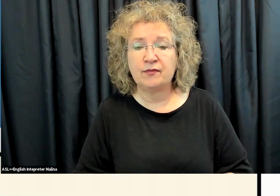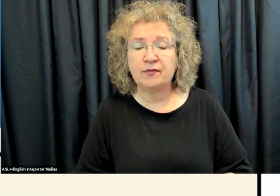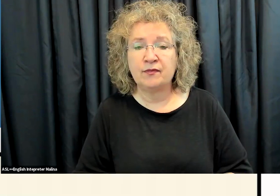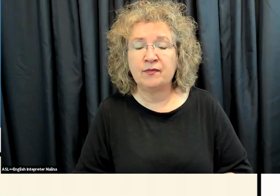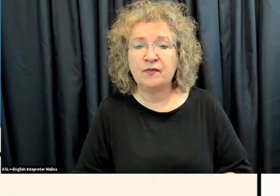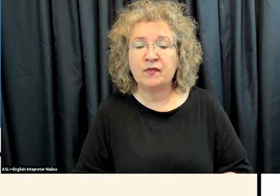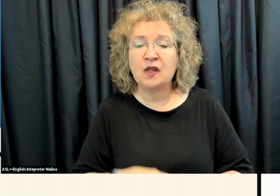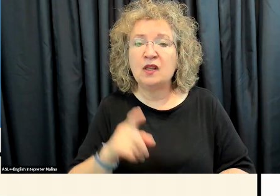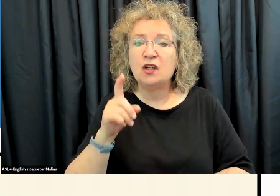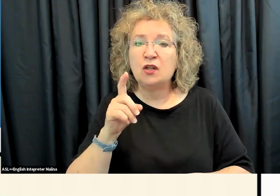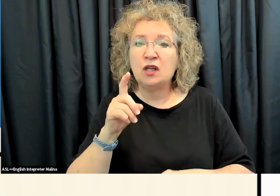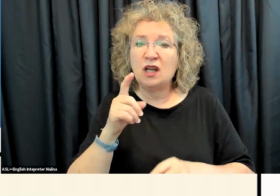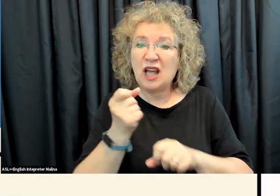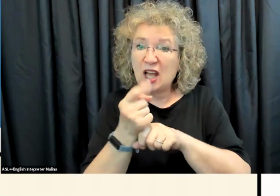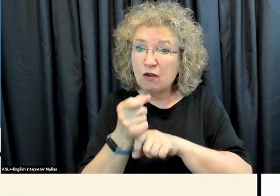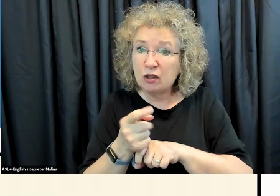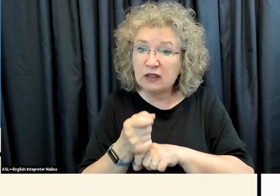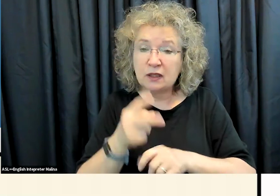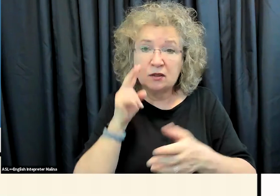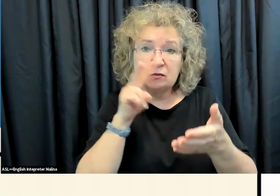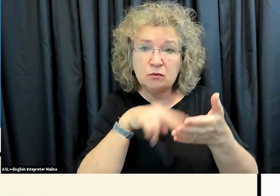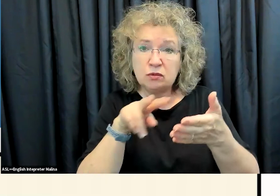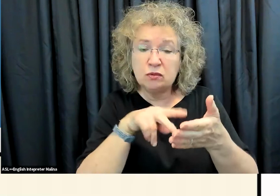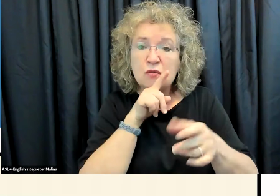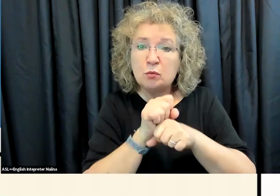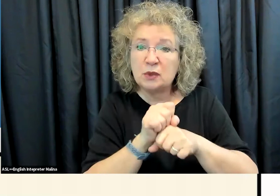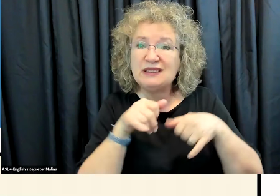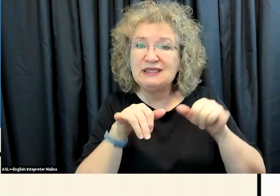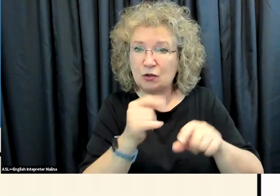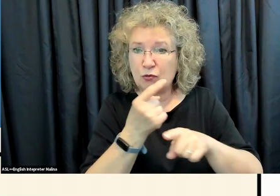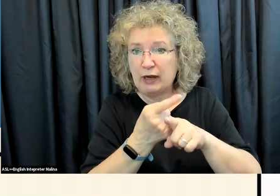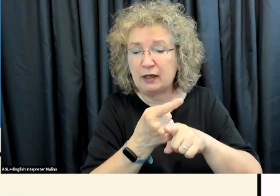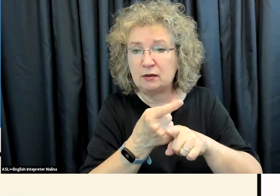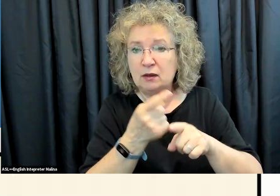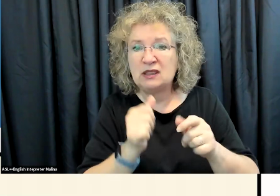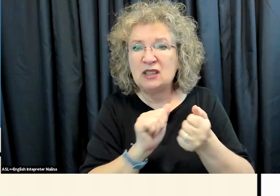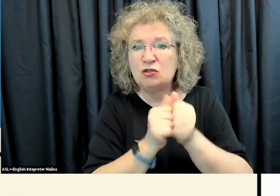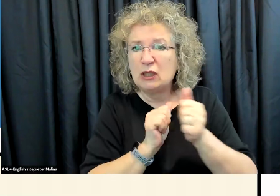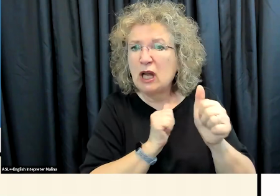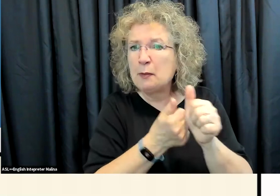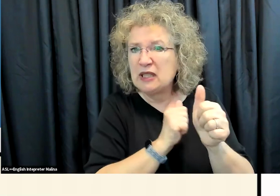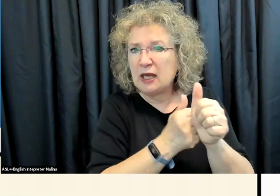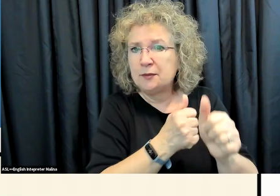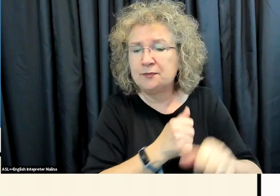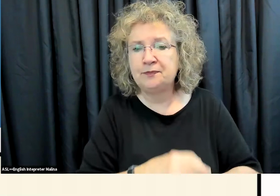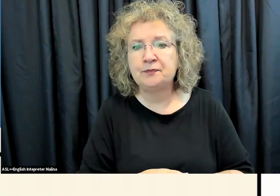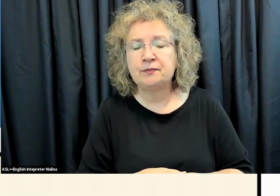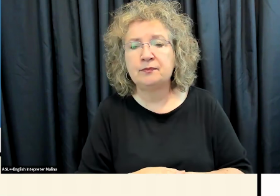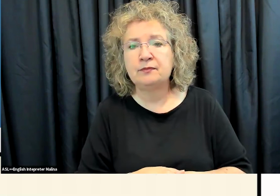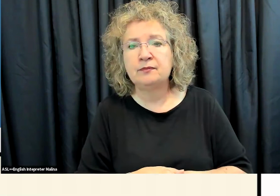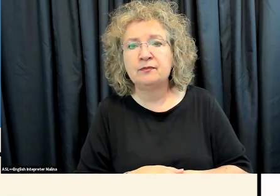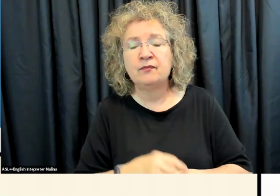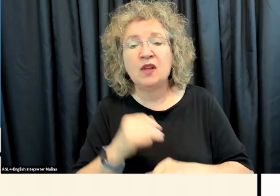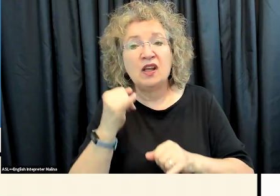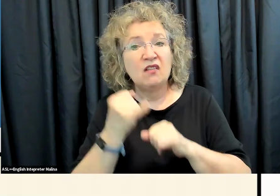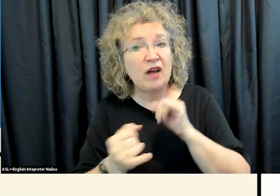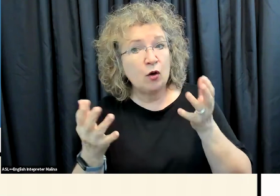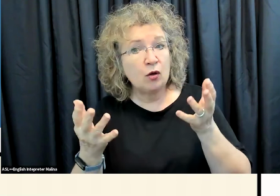every year. And then finally, it's important to consider, where do you want to keep your